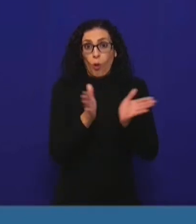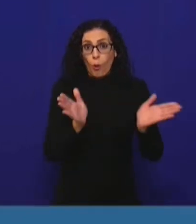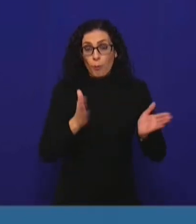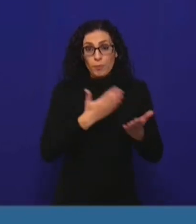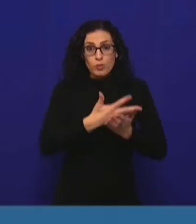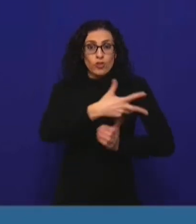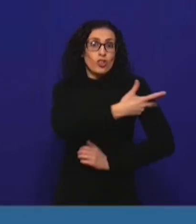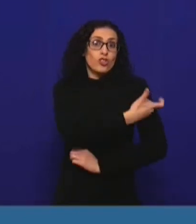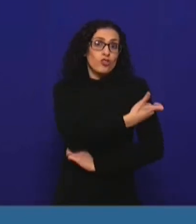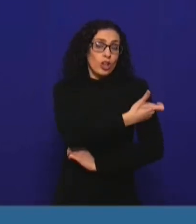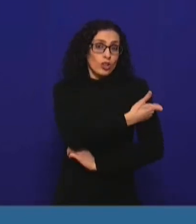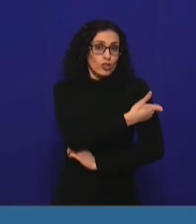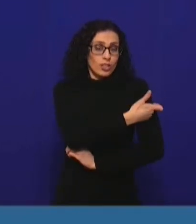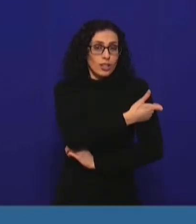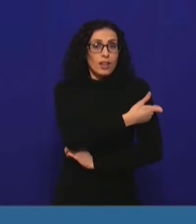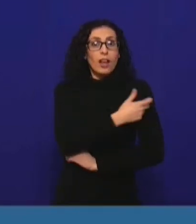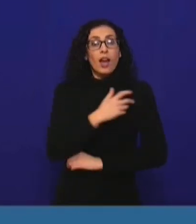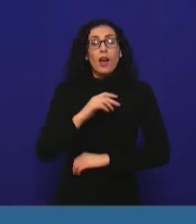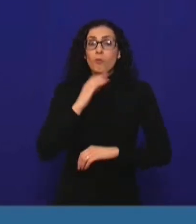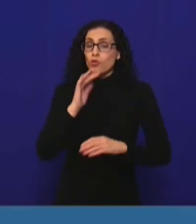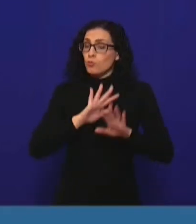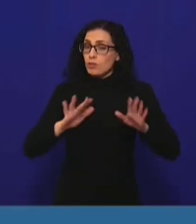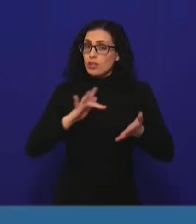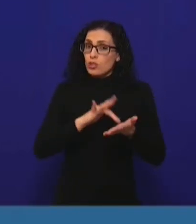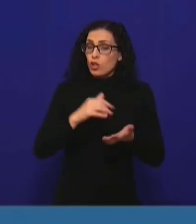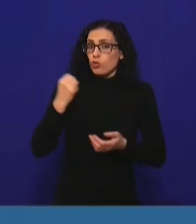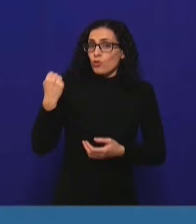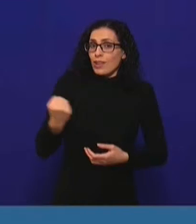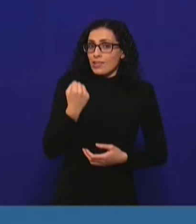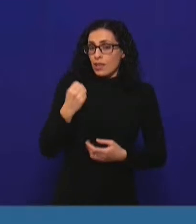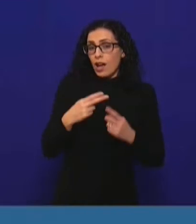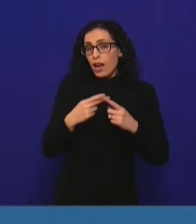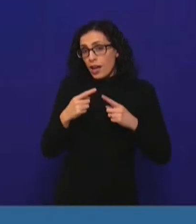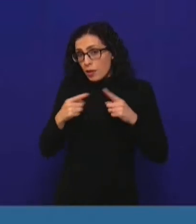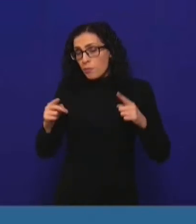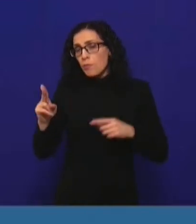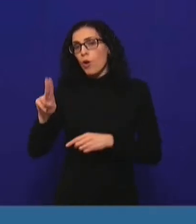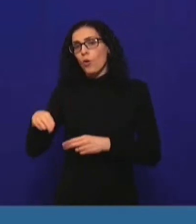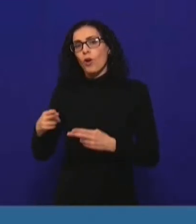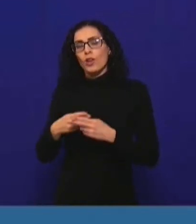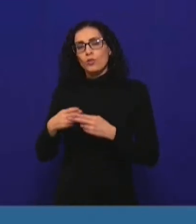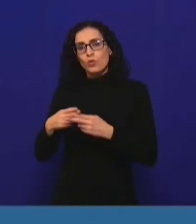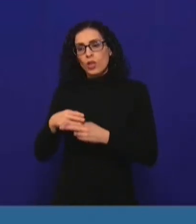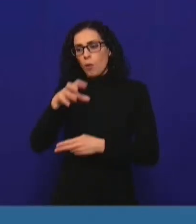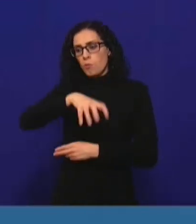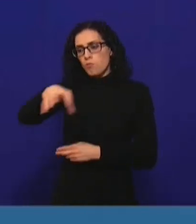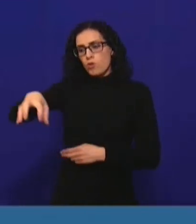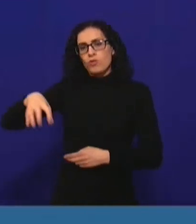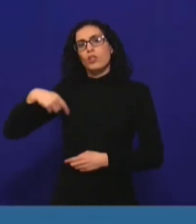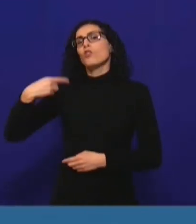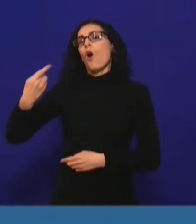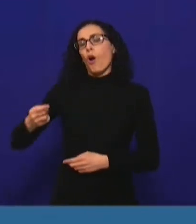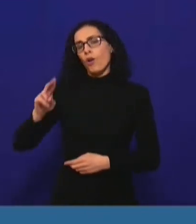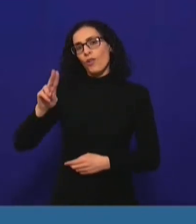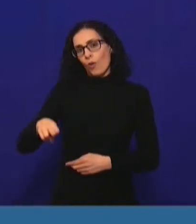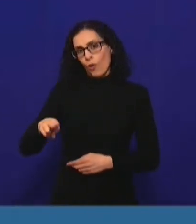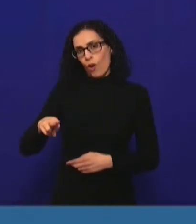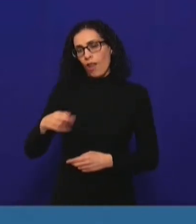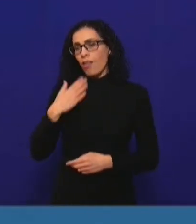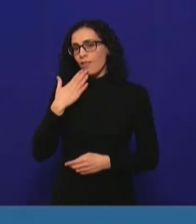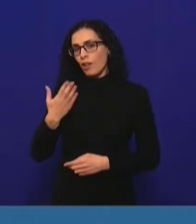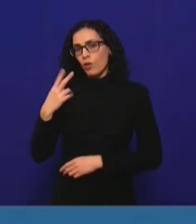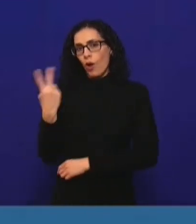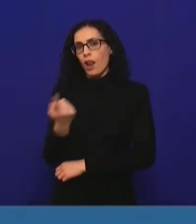biss ċentri tas-saħħa u l-Bereċ imma wkoll qed nużaw postijiet oħra bl-għajnuna wkoll tal-Armata u entitajiet